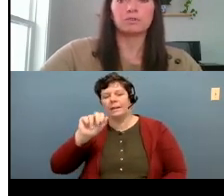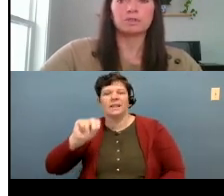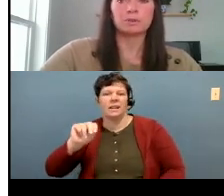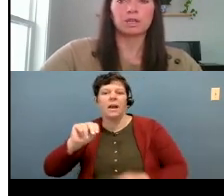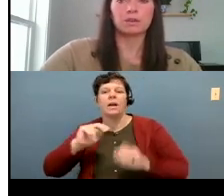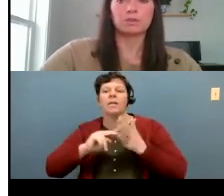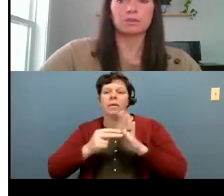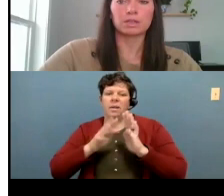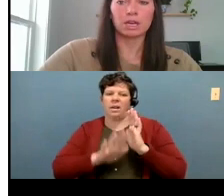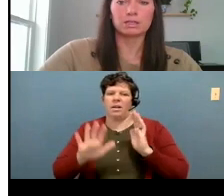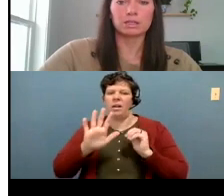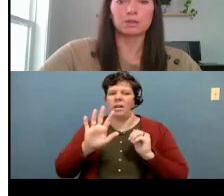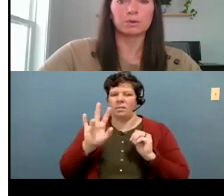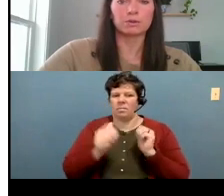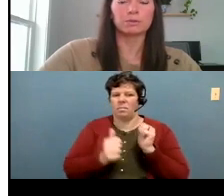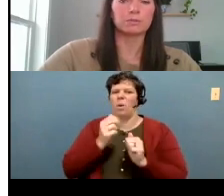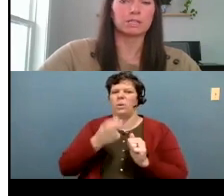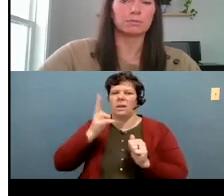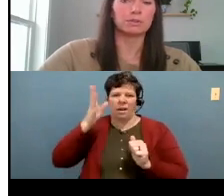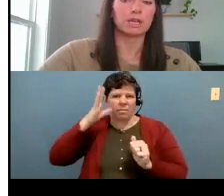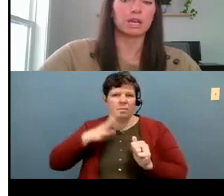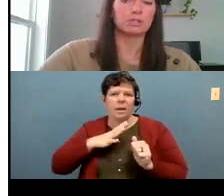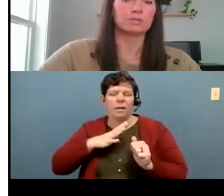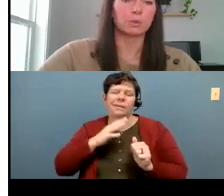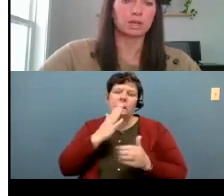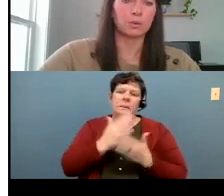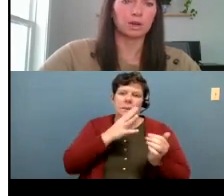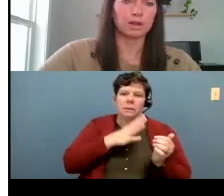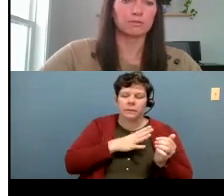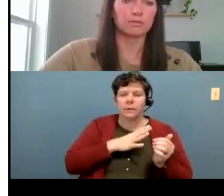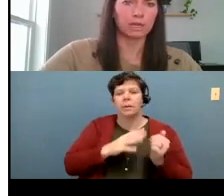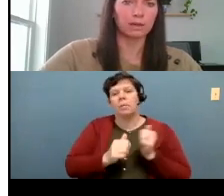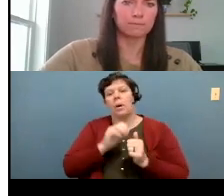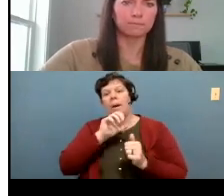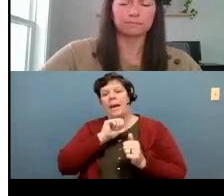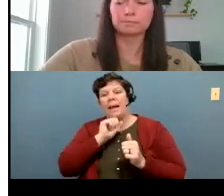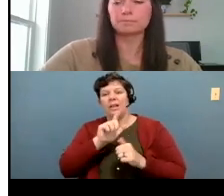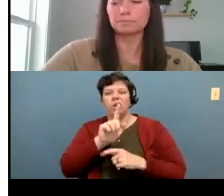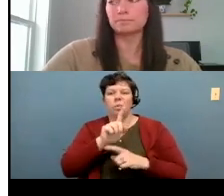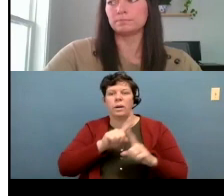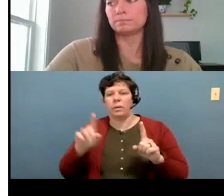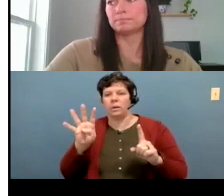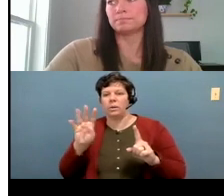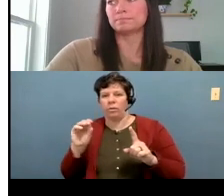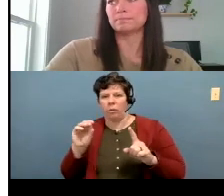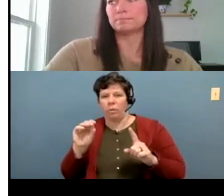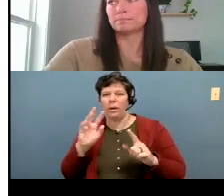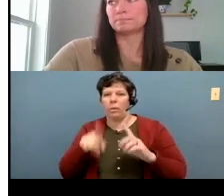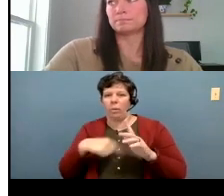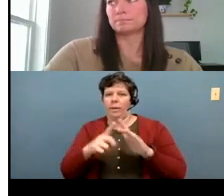around 50% of the cases, the person went missing between the ages of 21 and 40.